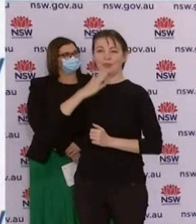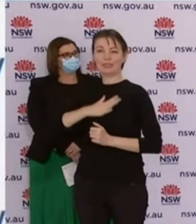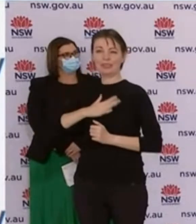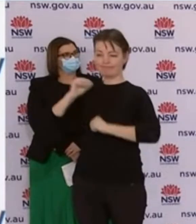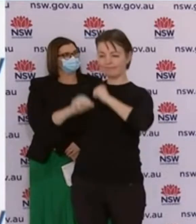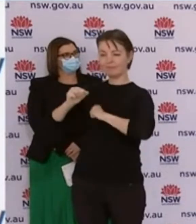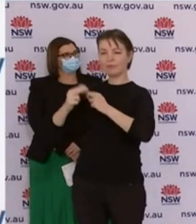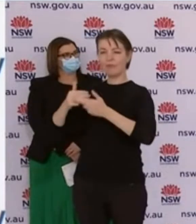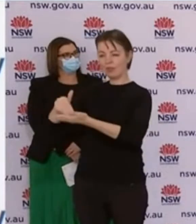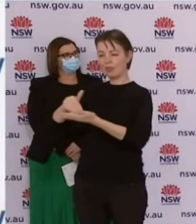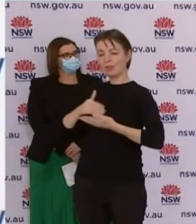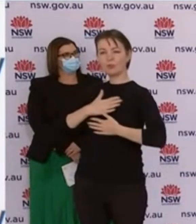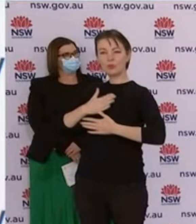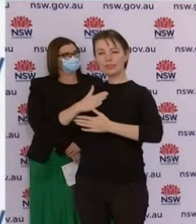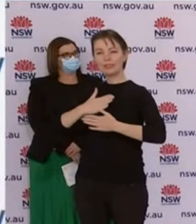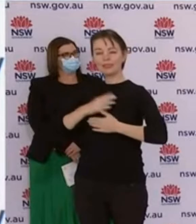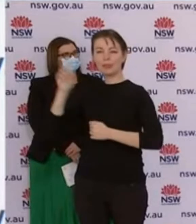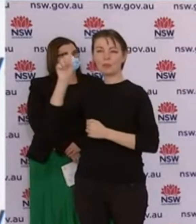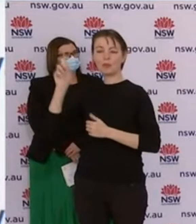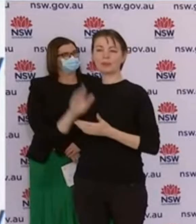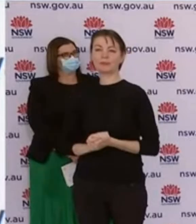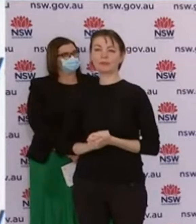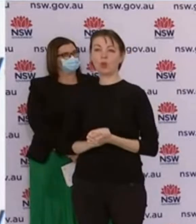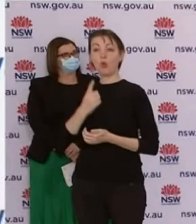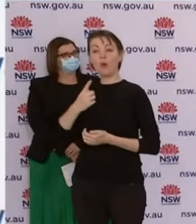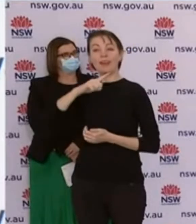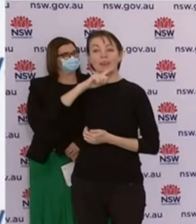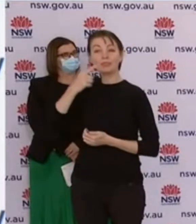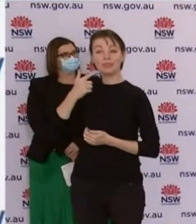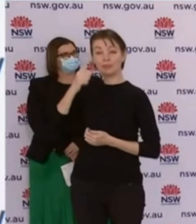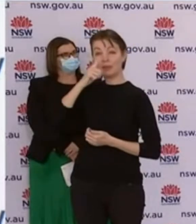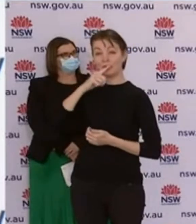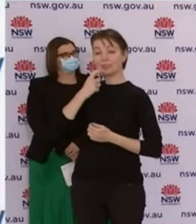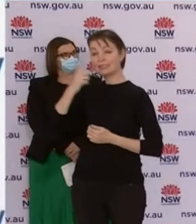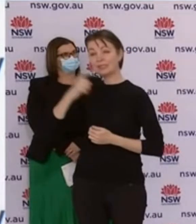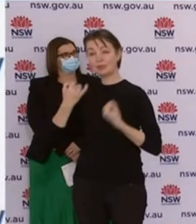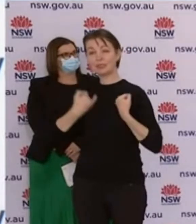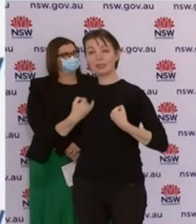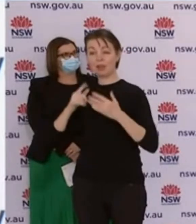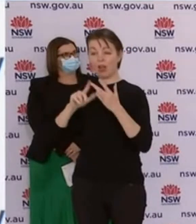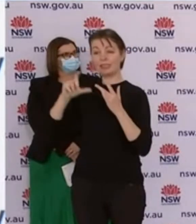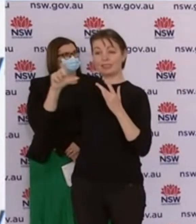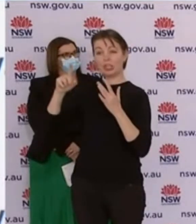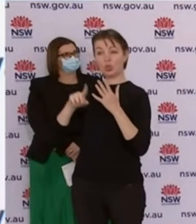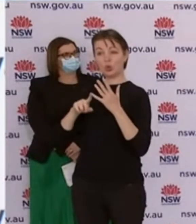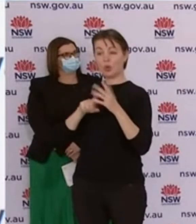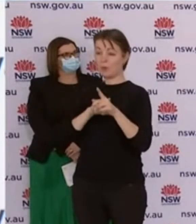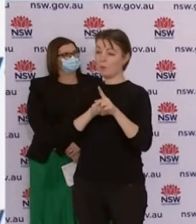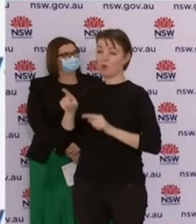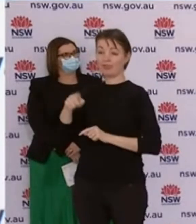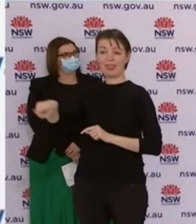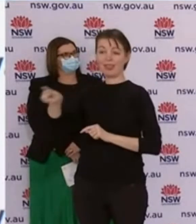requiring ventilation. Of the 117 people in ICU, the majority are